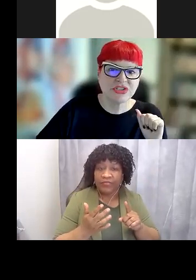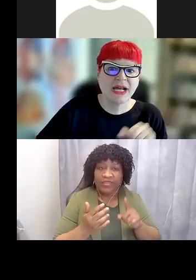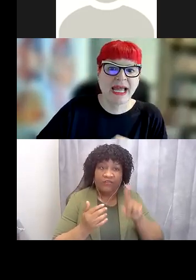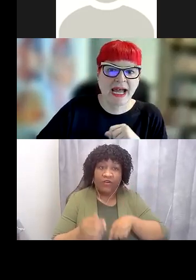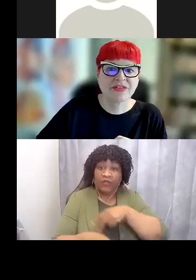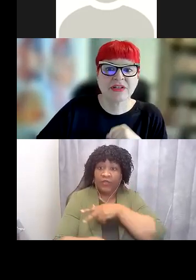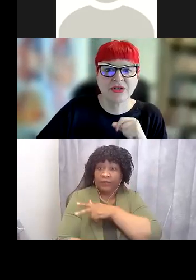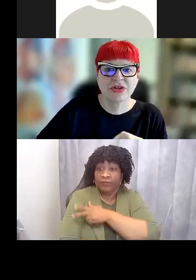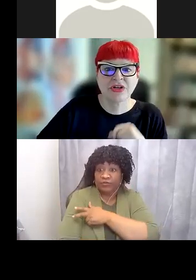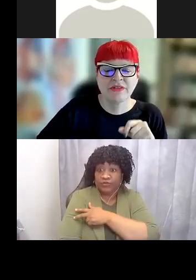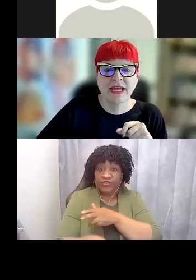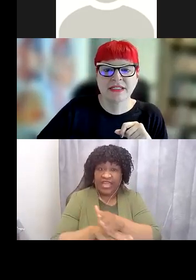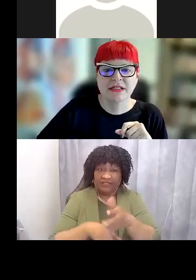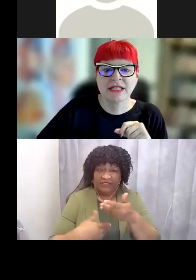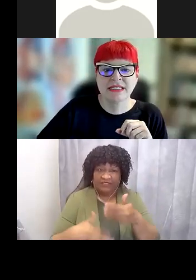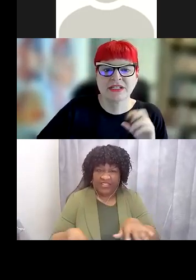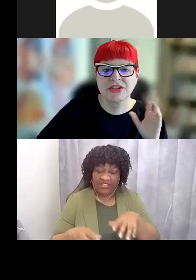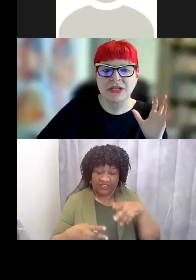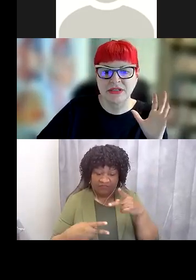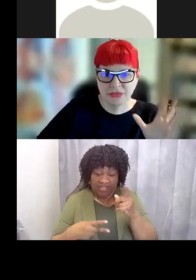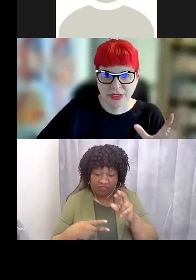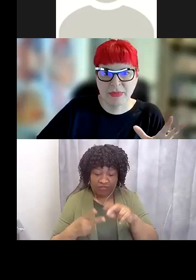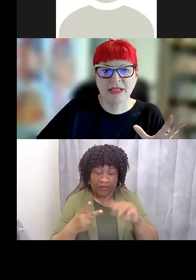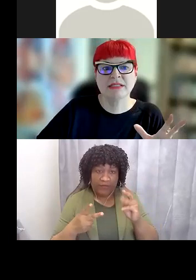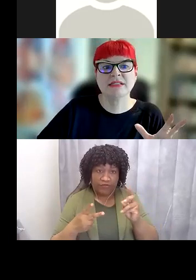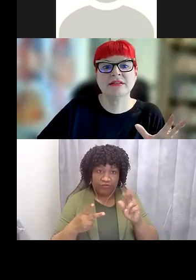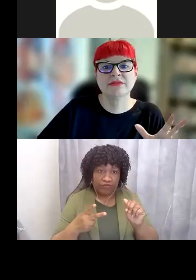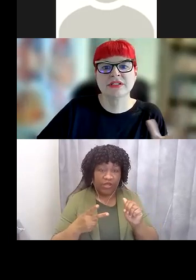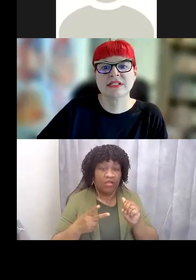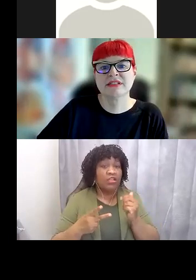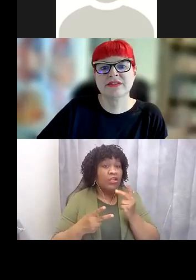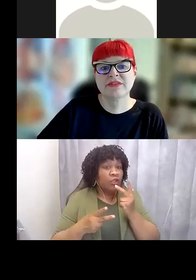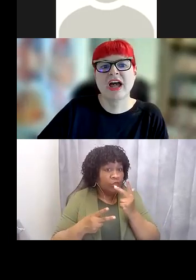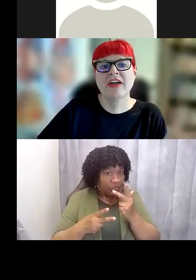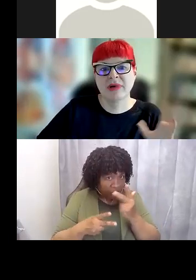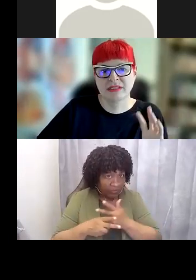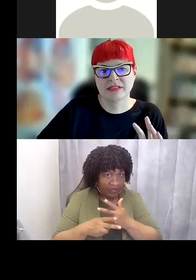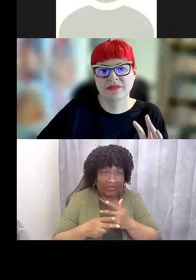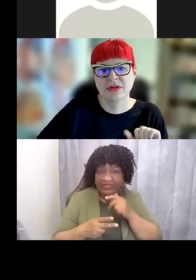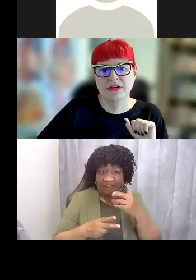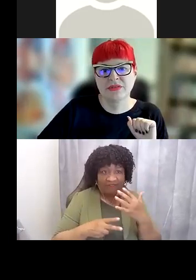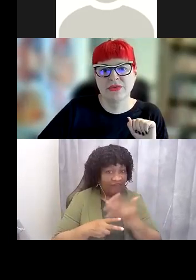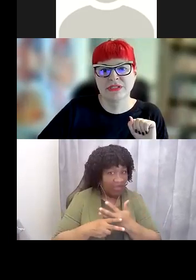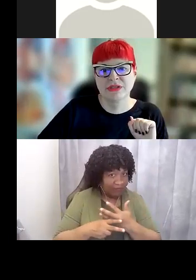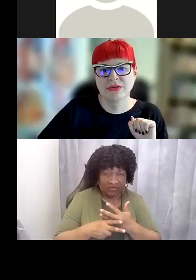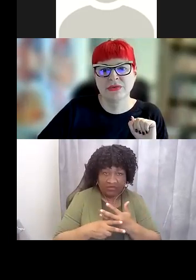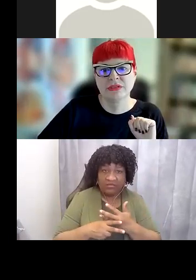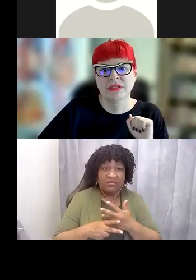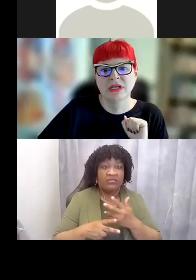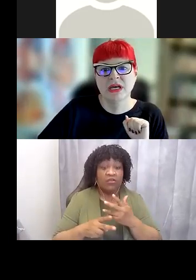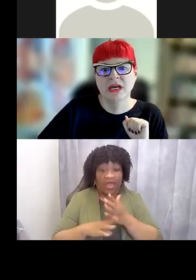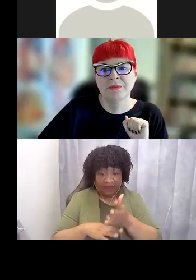booster shot after Moderna and Pfizer is actually 3 months versus 5 months for folks